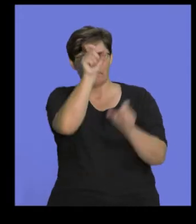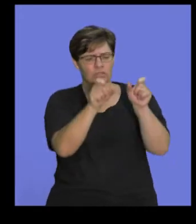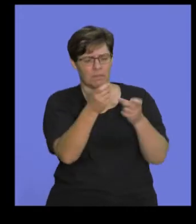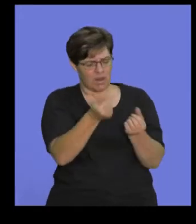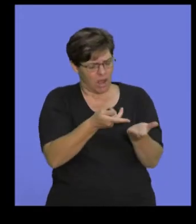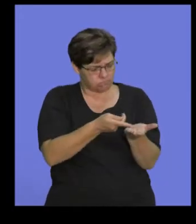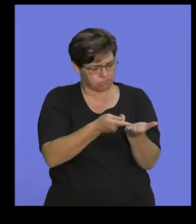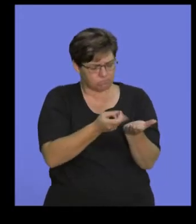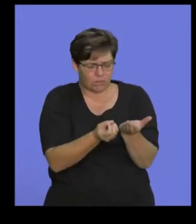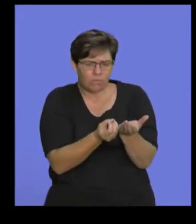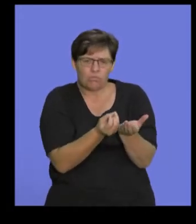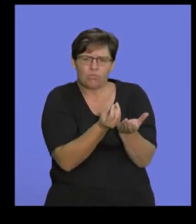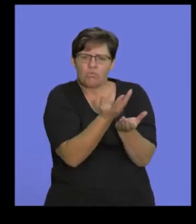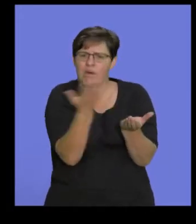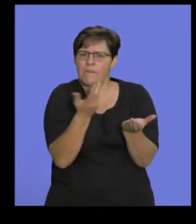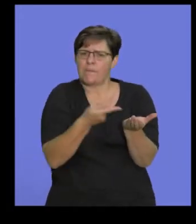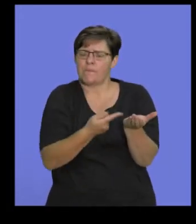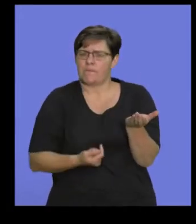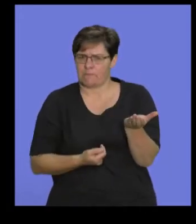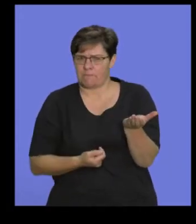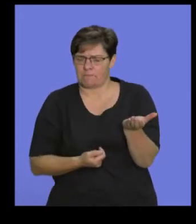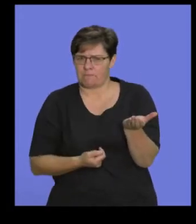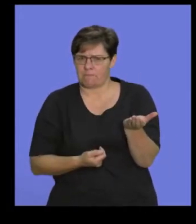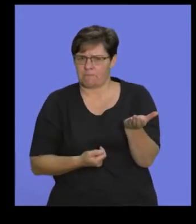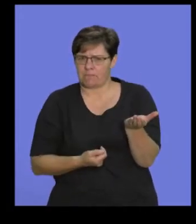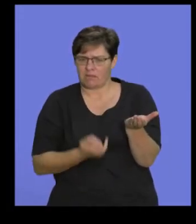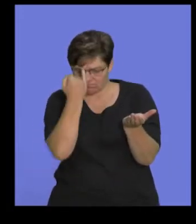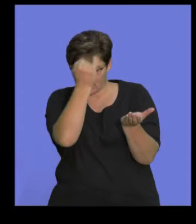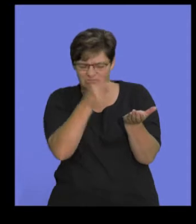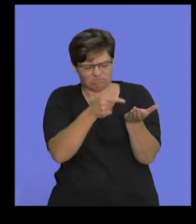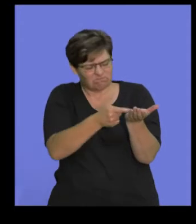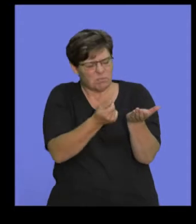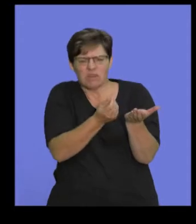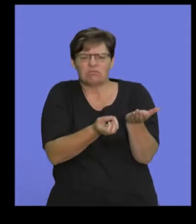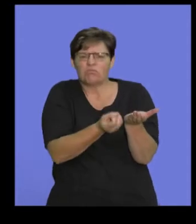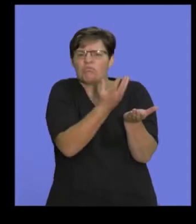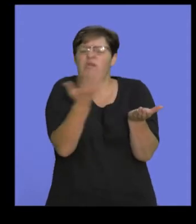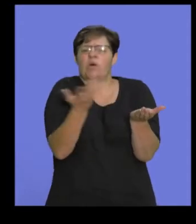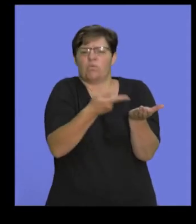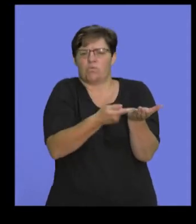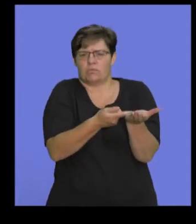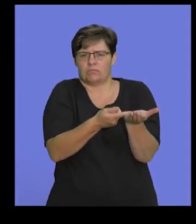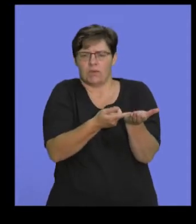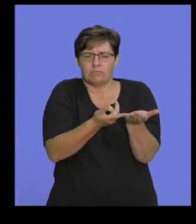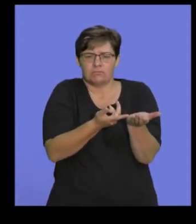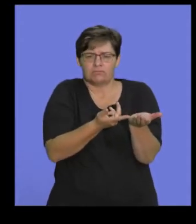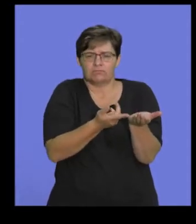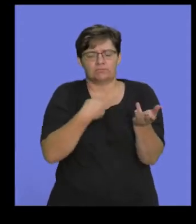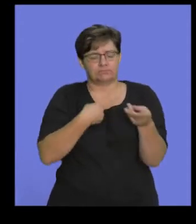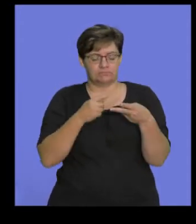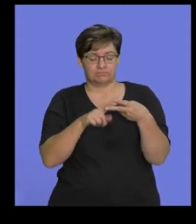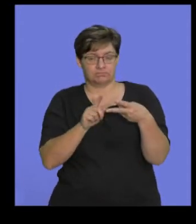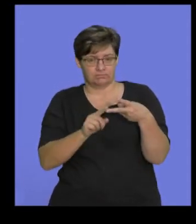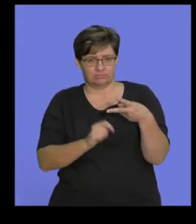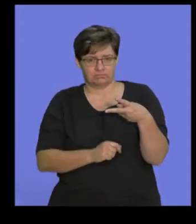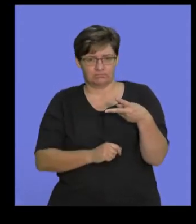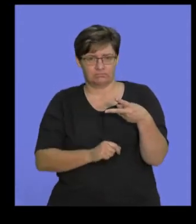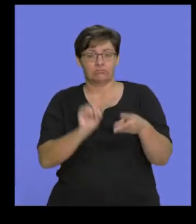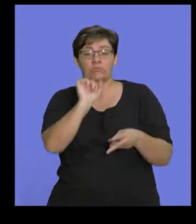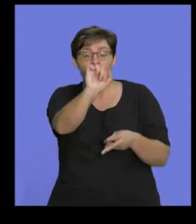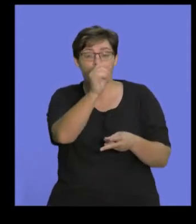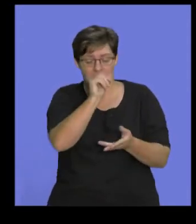money? So that's our big idea. How do people grow their money? Also, what has been your best choice of